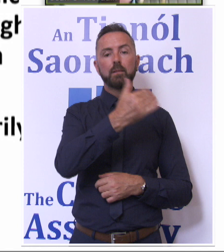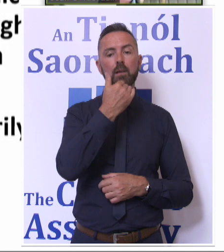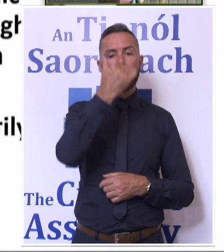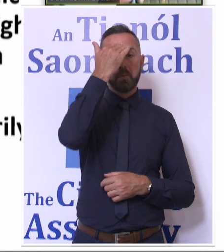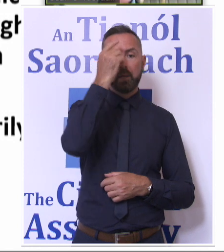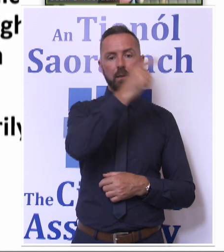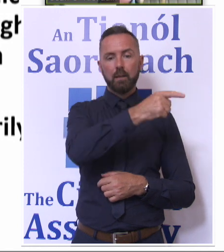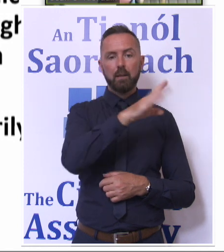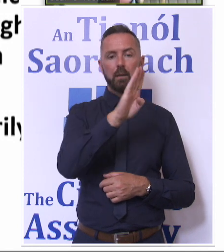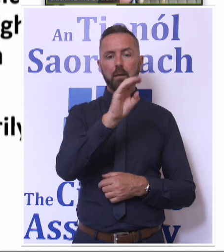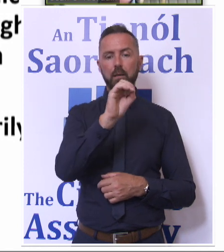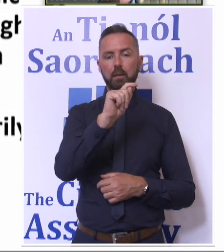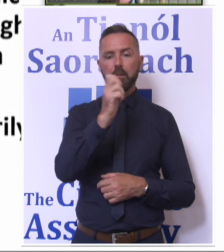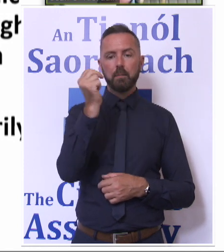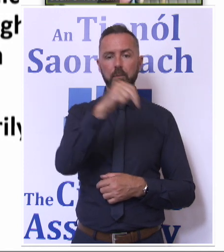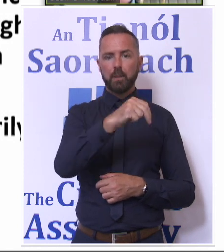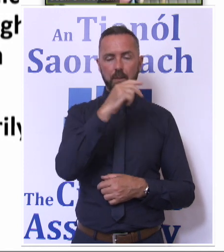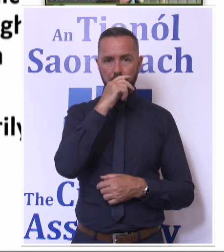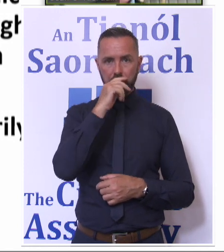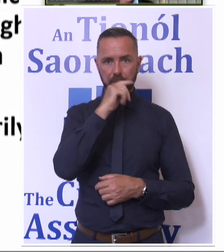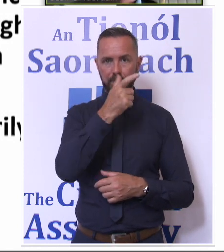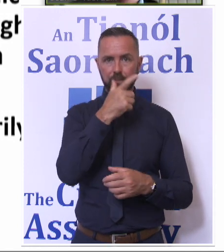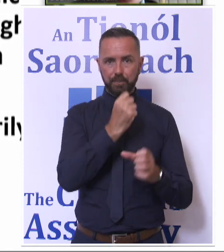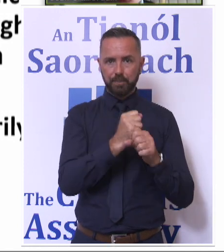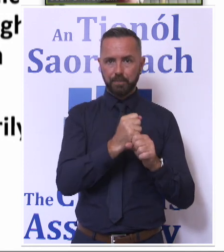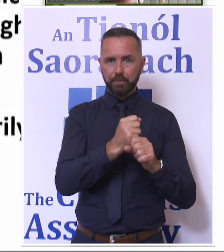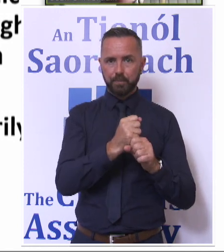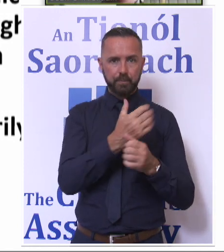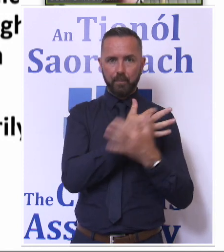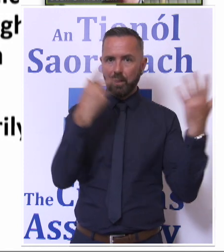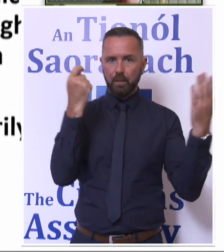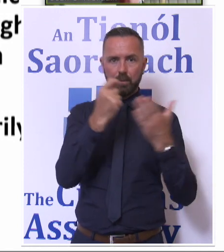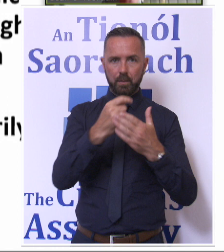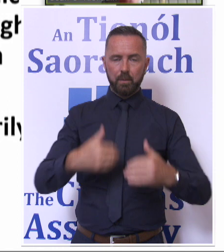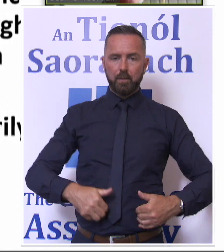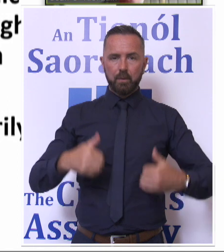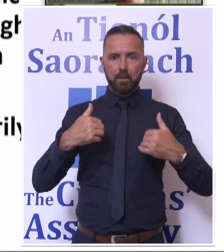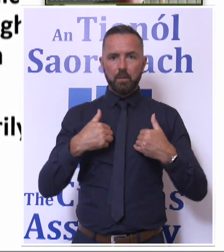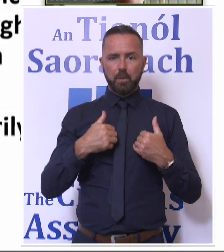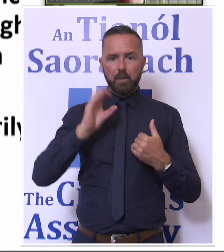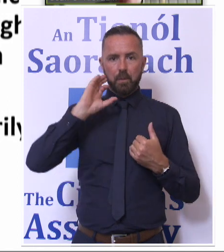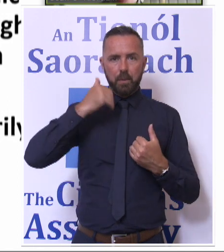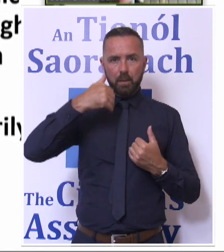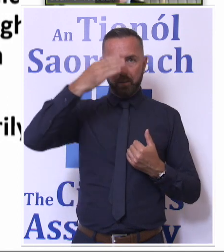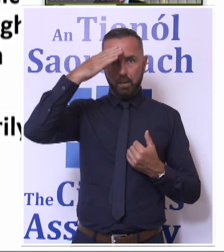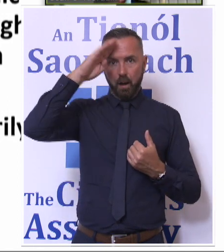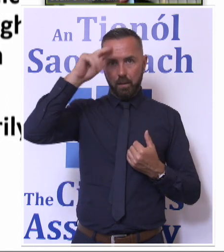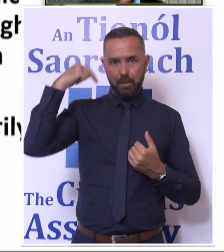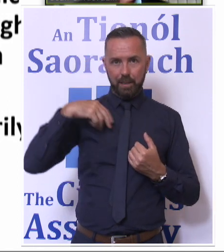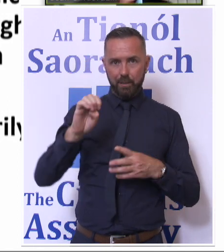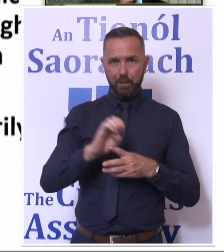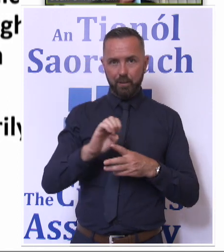States, and Boston has been referenced many times. You know, is Ireland closer to Berlin than to